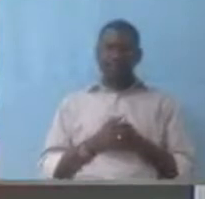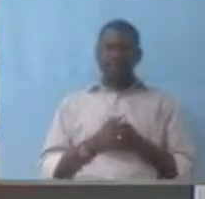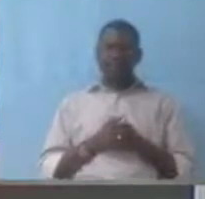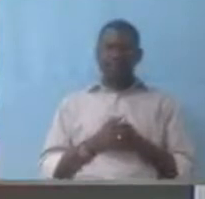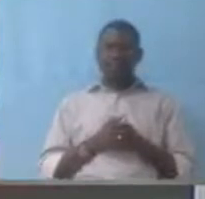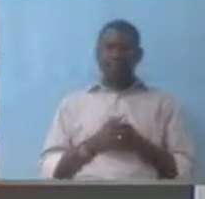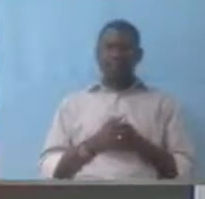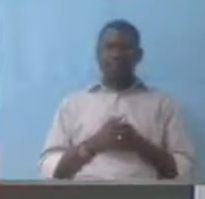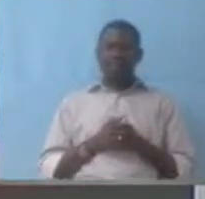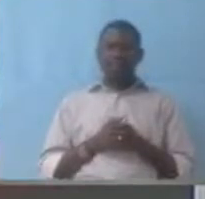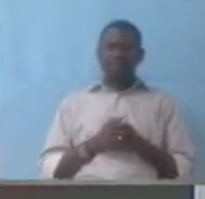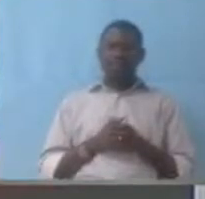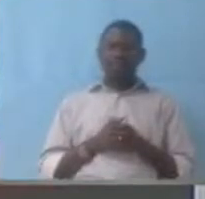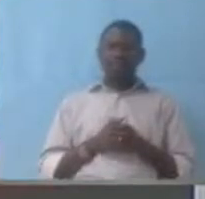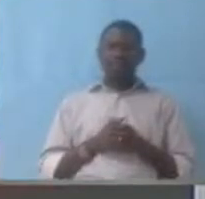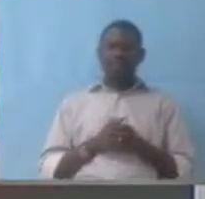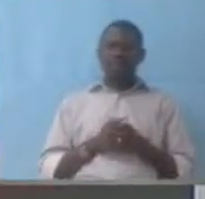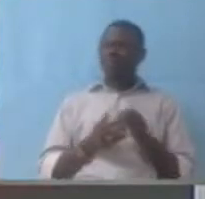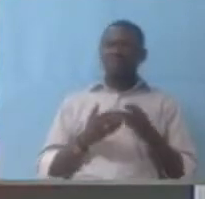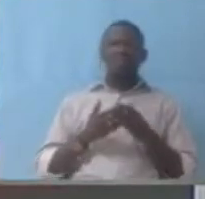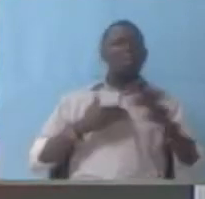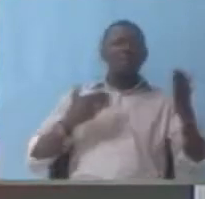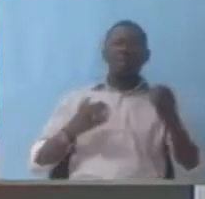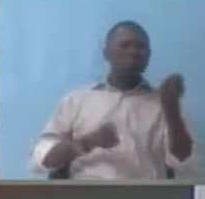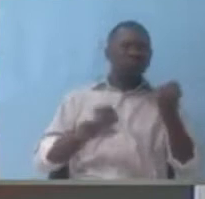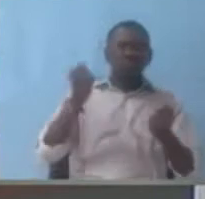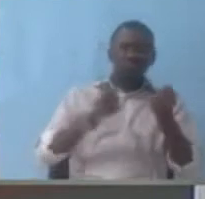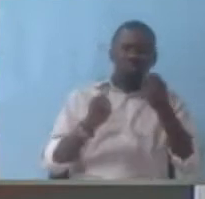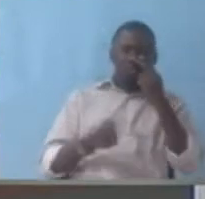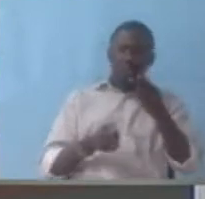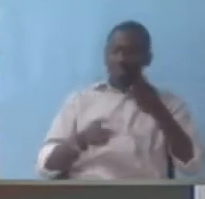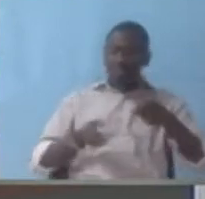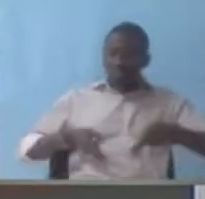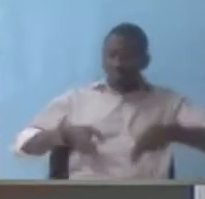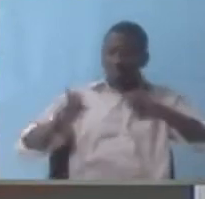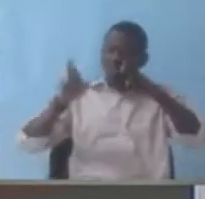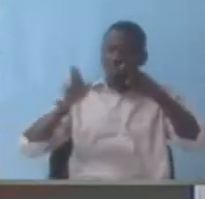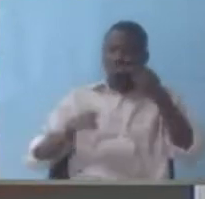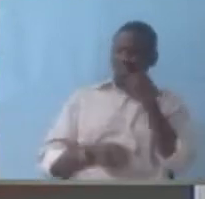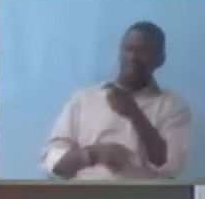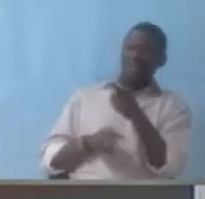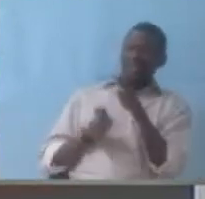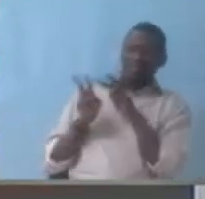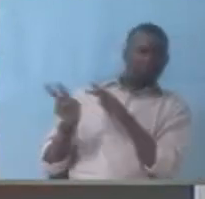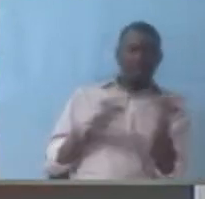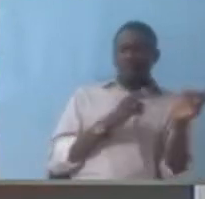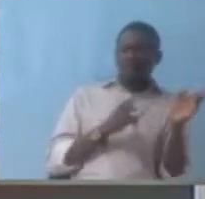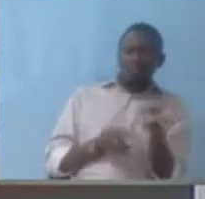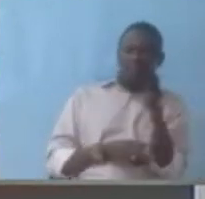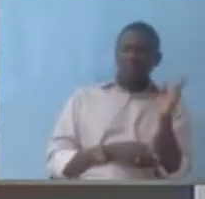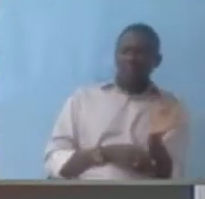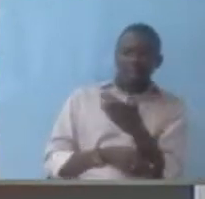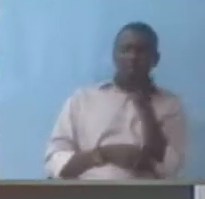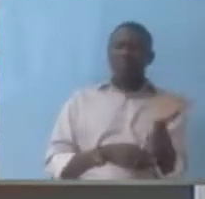Most of the vehicles you would see on the road were military vehicles driving at top speed to and fro. Watembo ekamoto jamaje